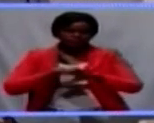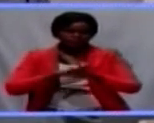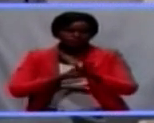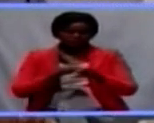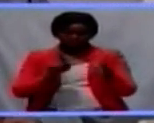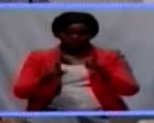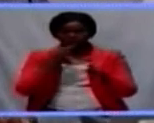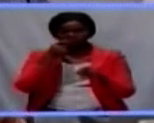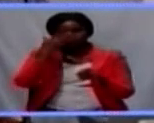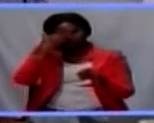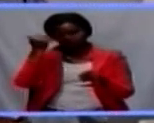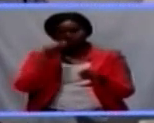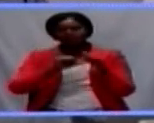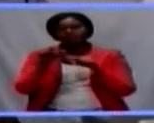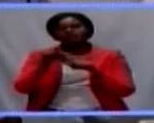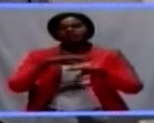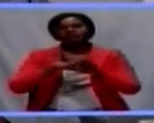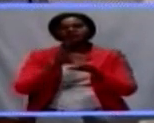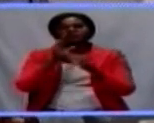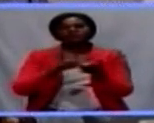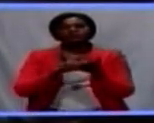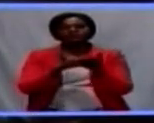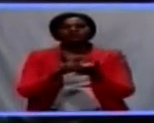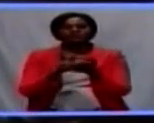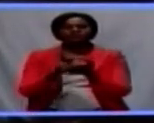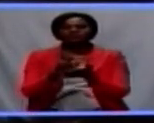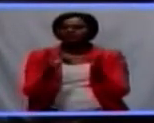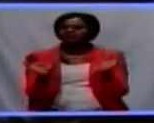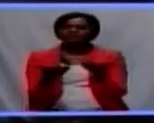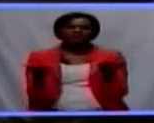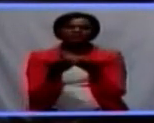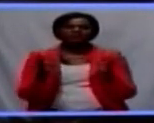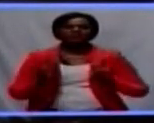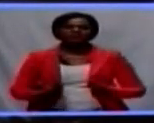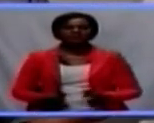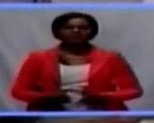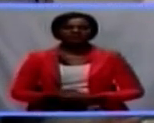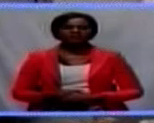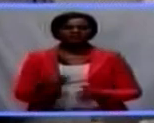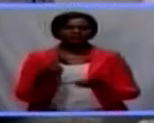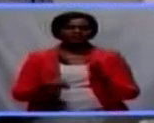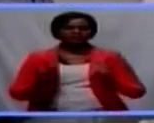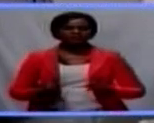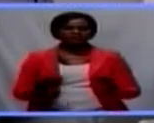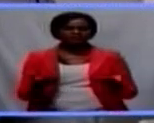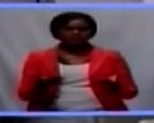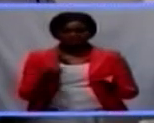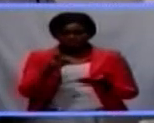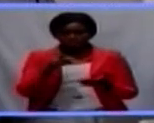owners must forget about them. We'll donate, we'll Nothing decide. personal? No, not at all. What is personal there is that they are